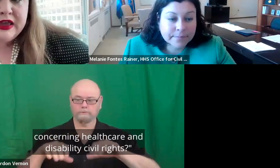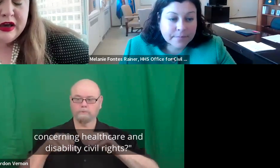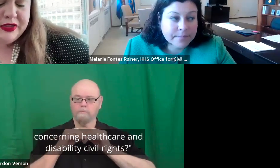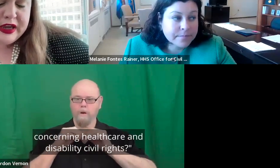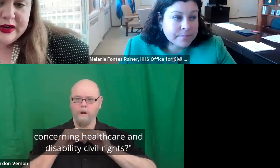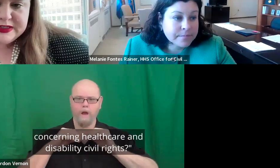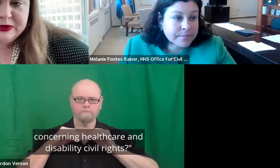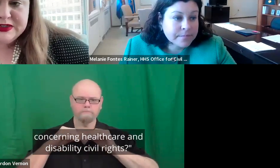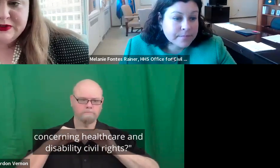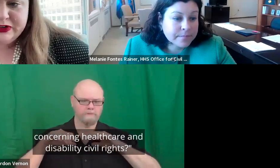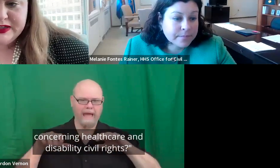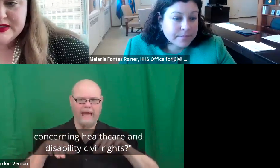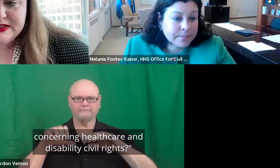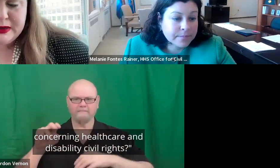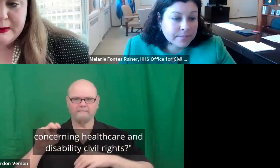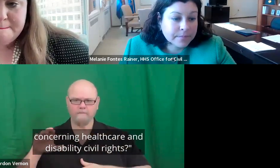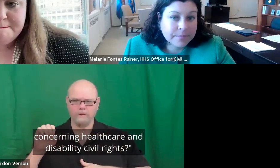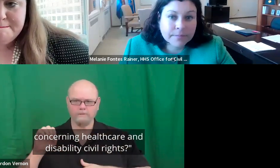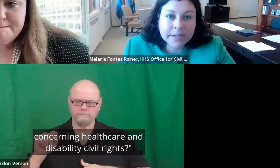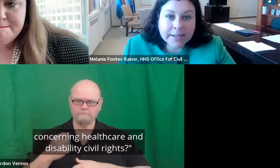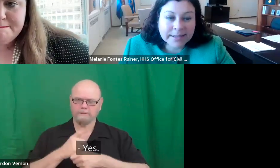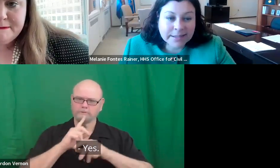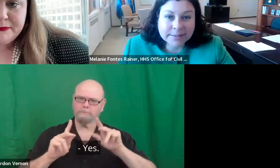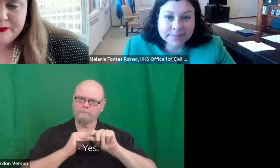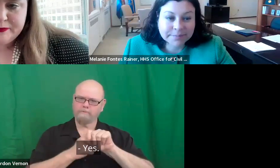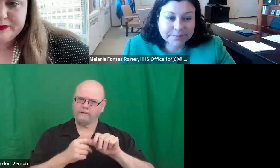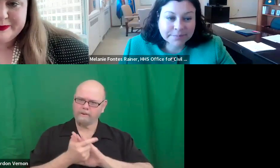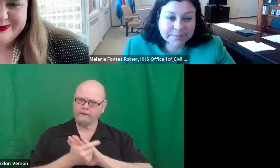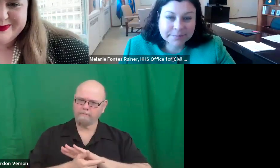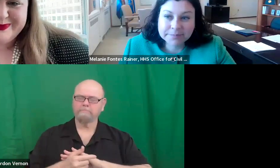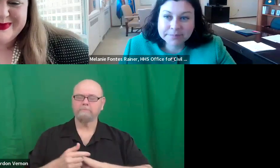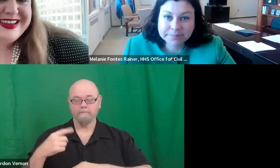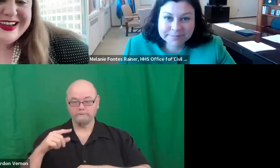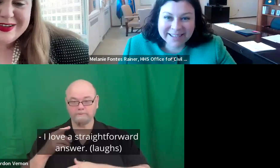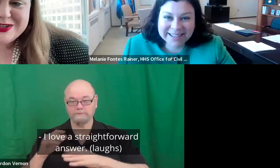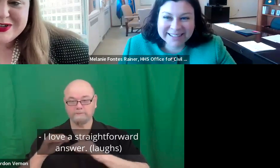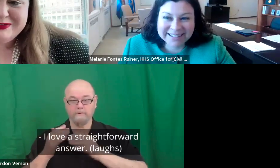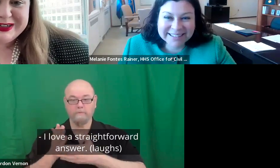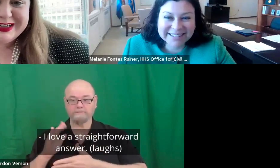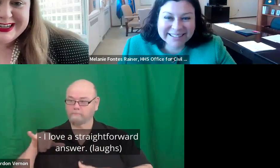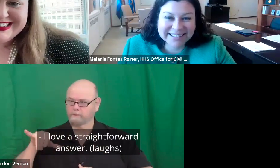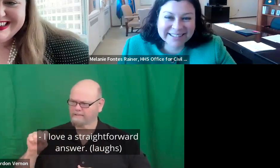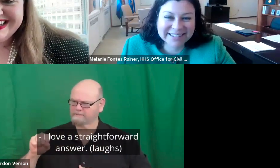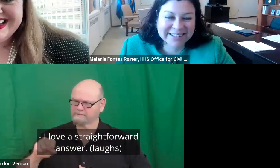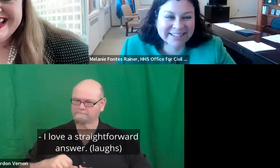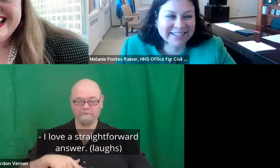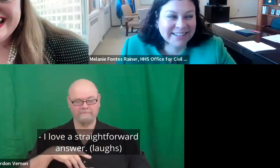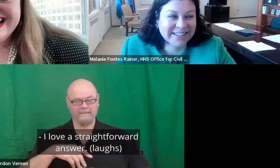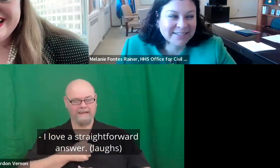concerning healthcare and disability civil rights? Yes. I love a straightforward answer.